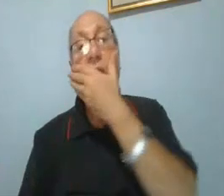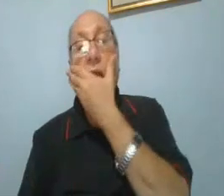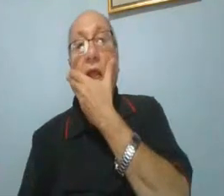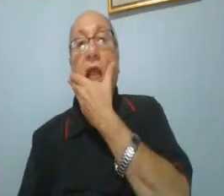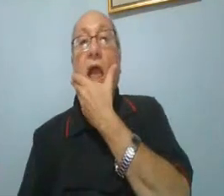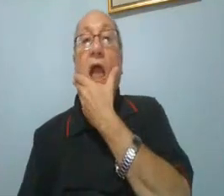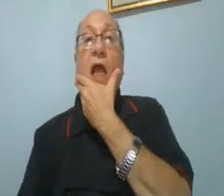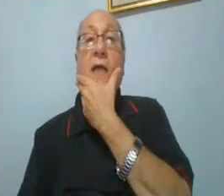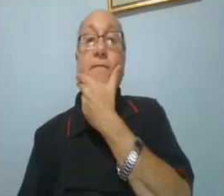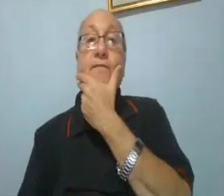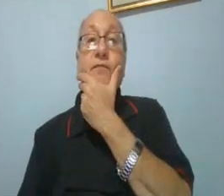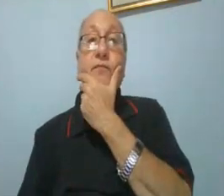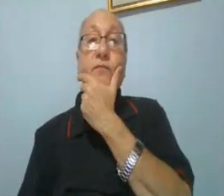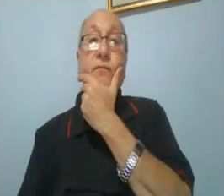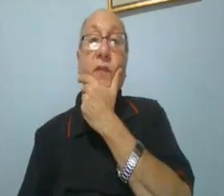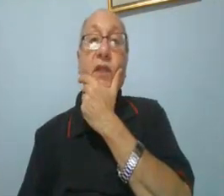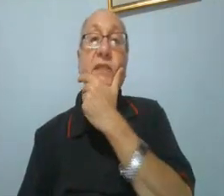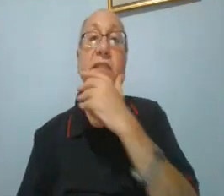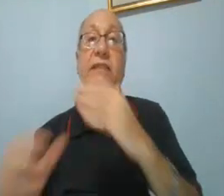wastes.